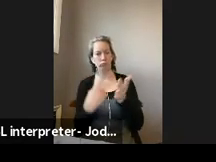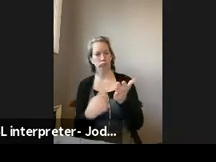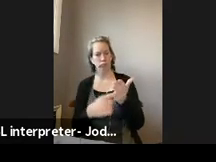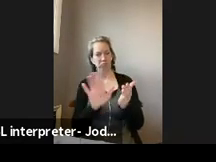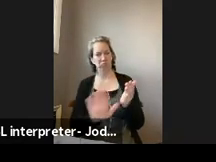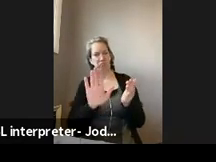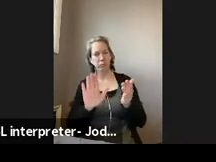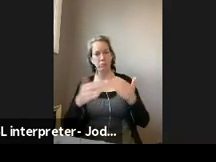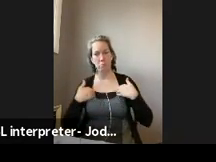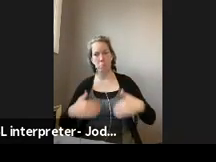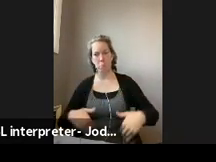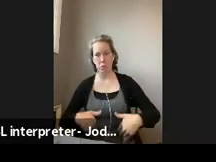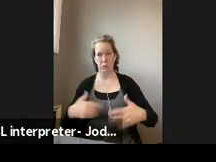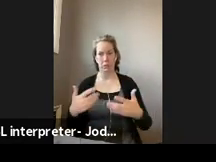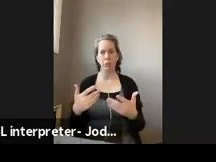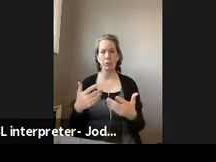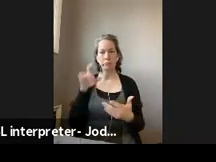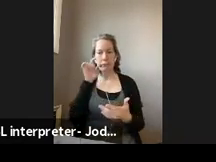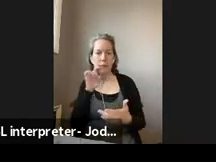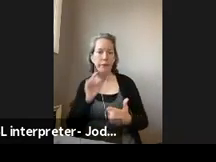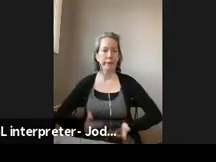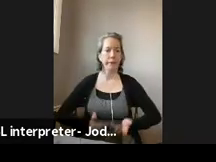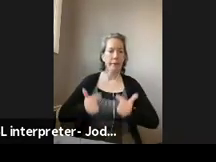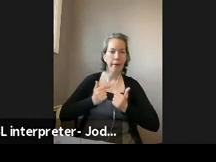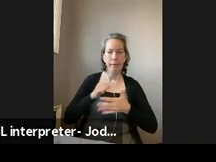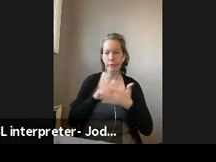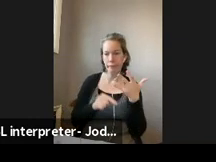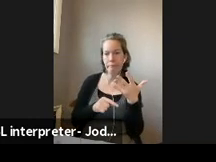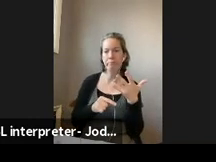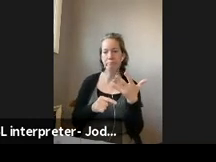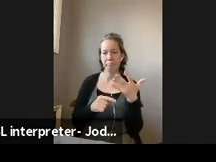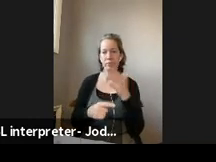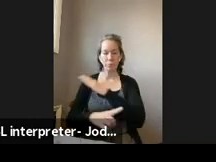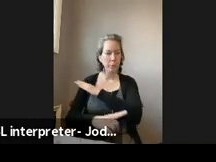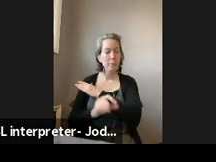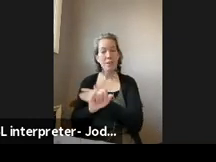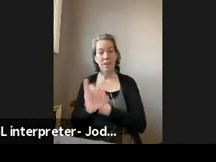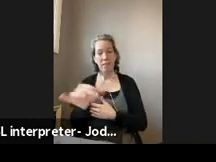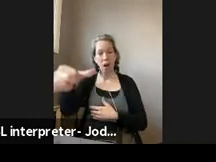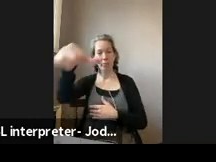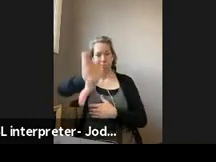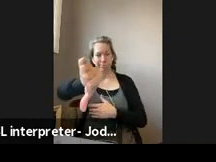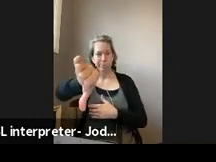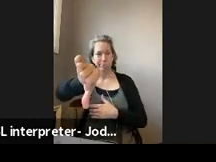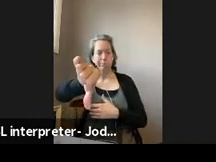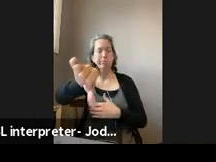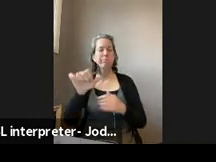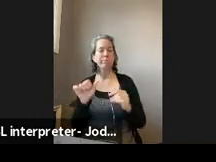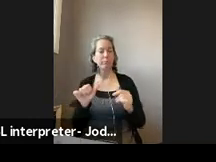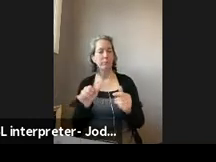can all be examples of things that are happening in the workplace that could be sexual harassment. It could happen outside of the workplace as